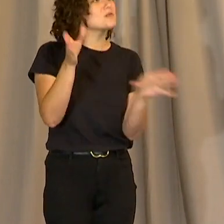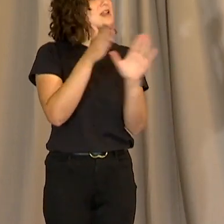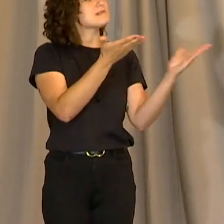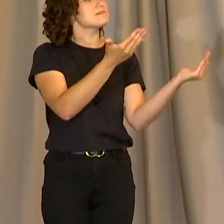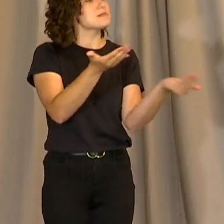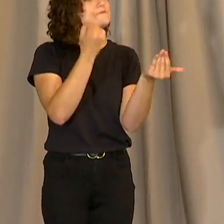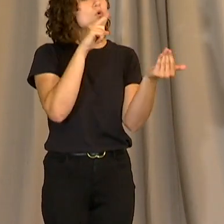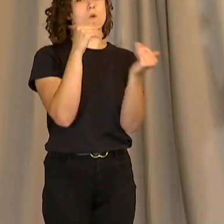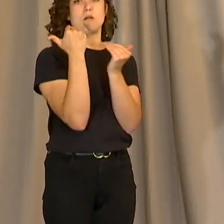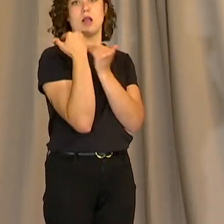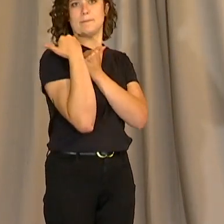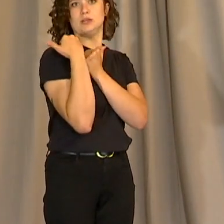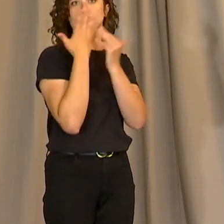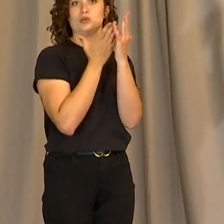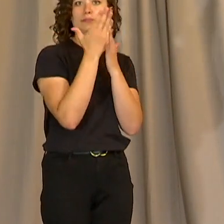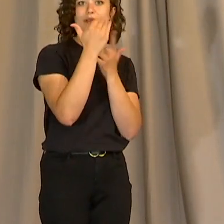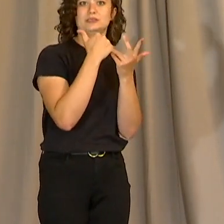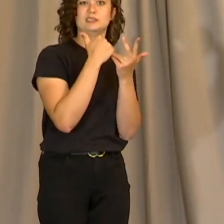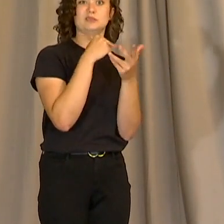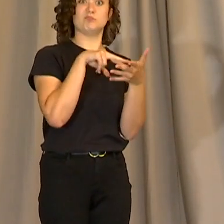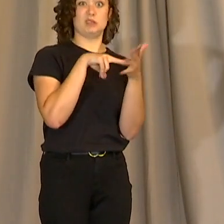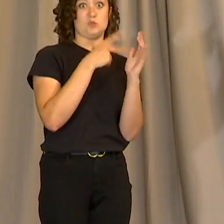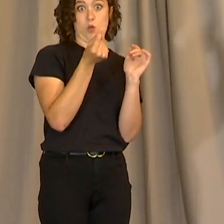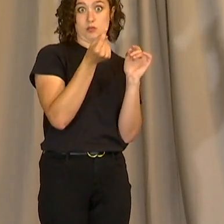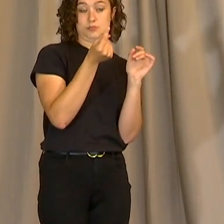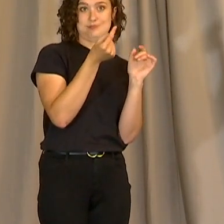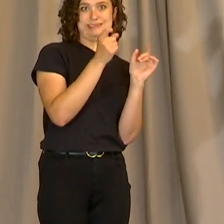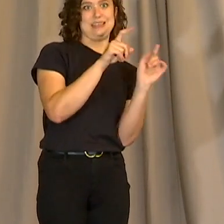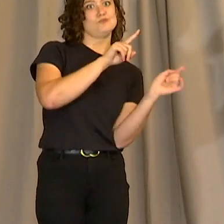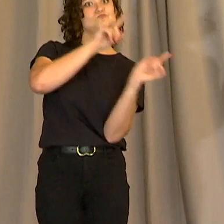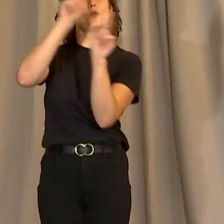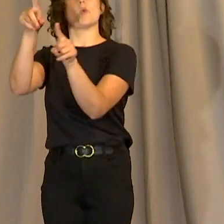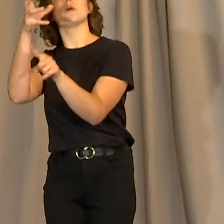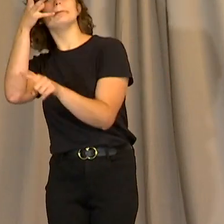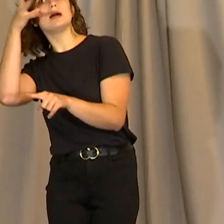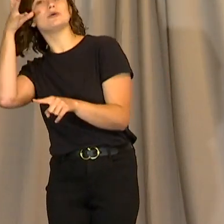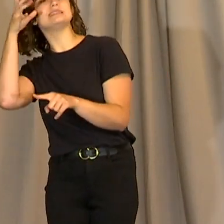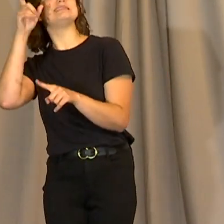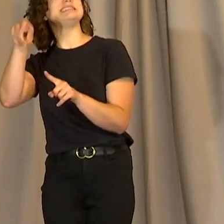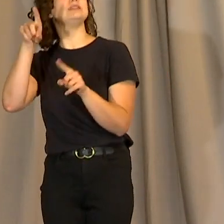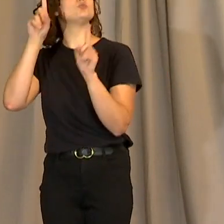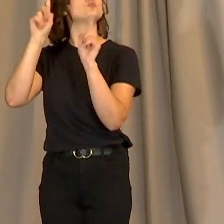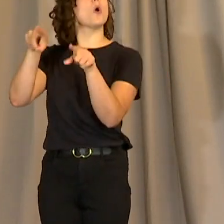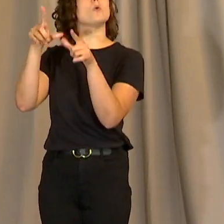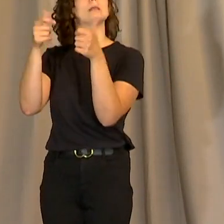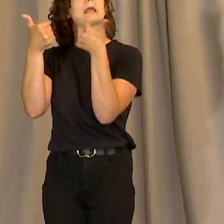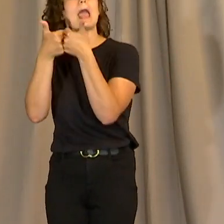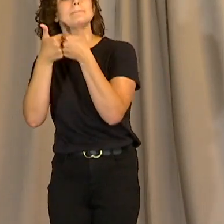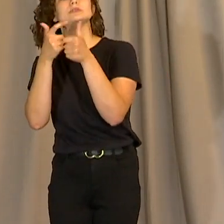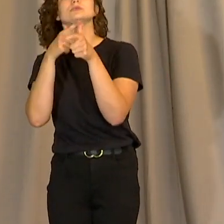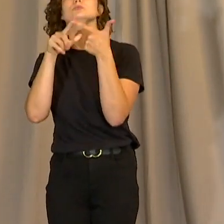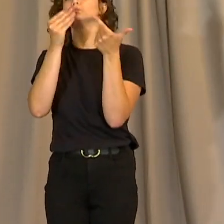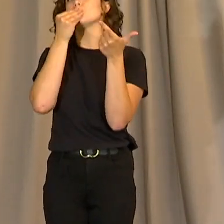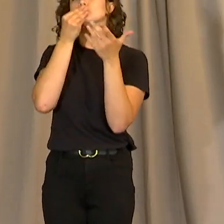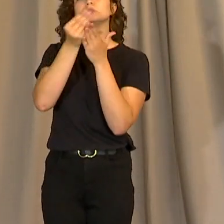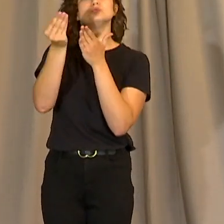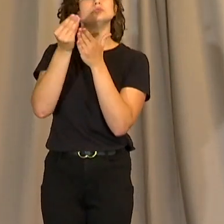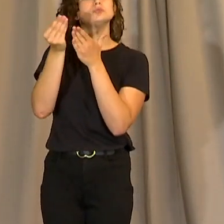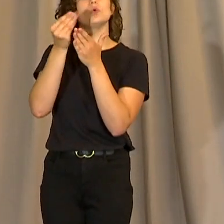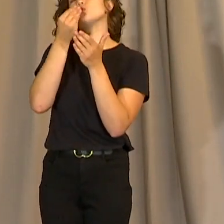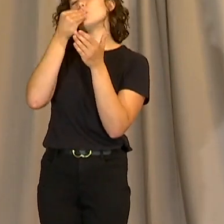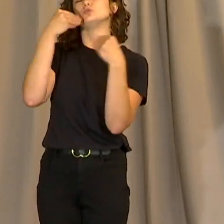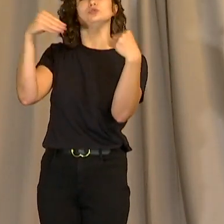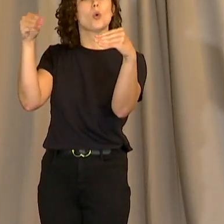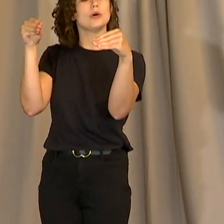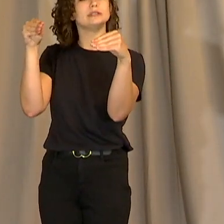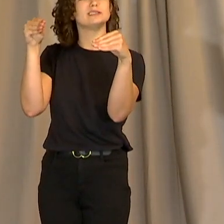meant that we had to go out to them, right? Go to the Y games, go to the grocery stores. A lot of teachers don't live in the neighborhoods